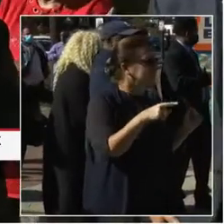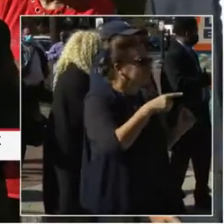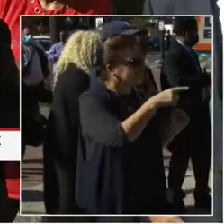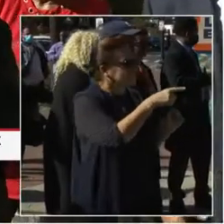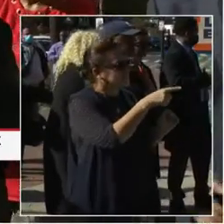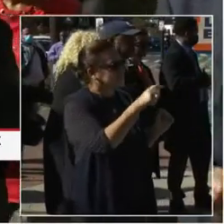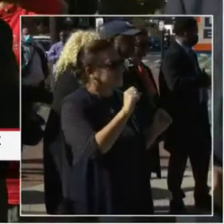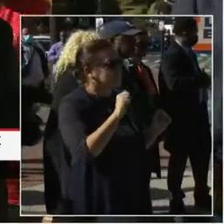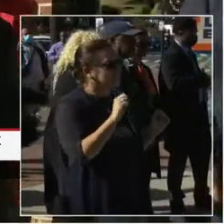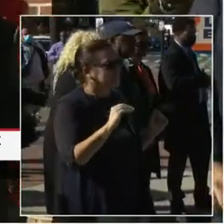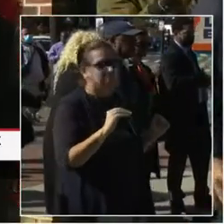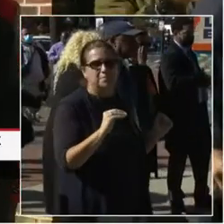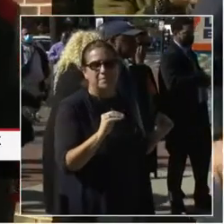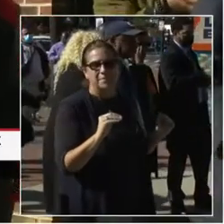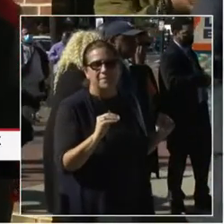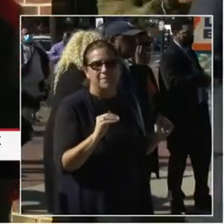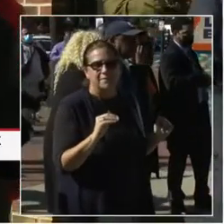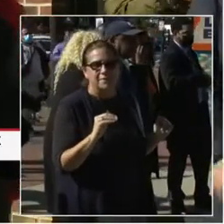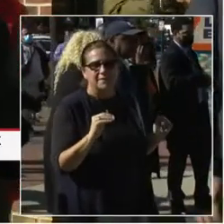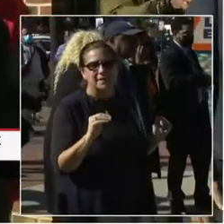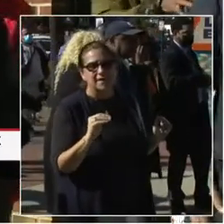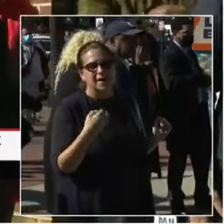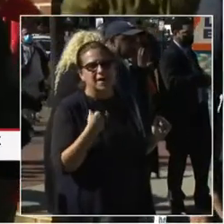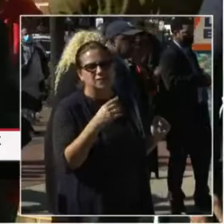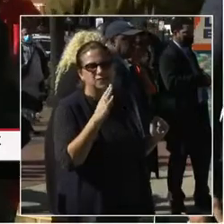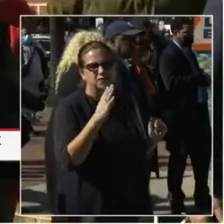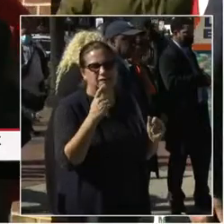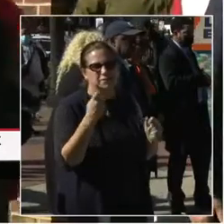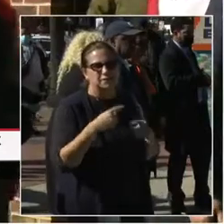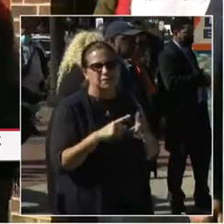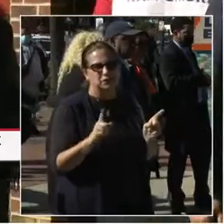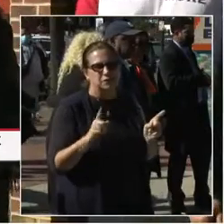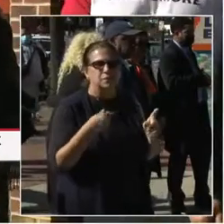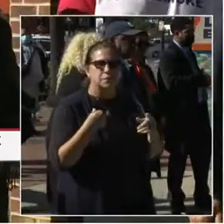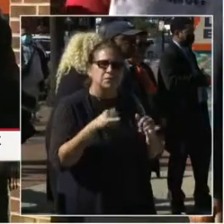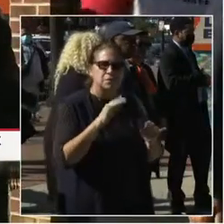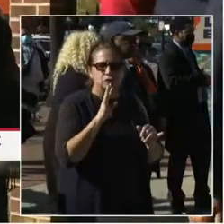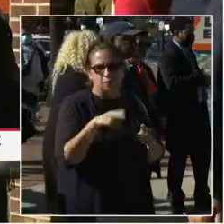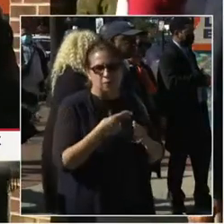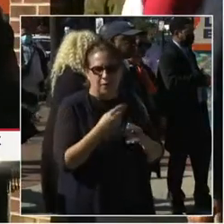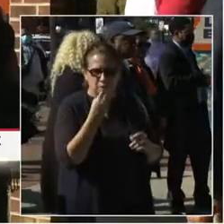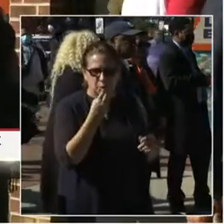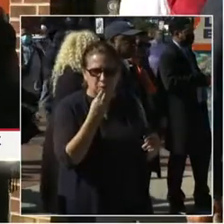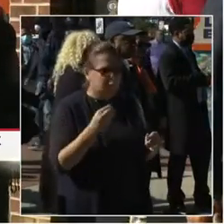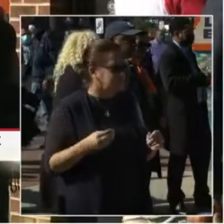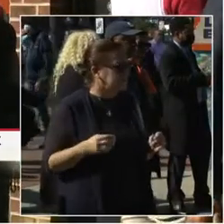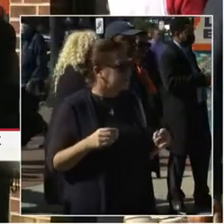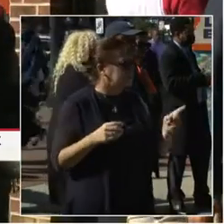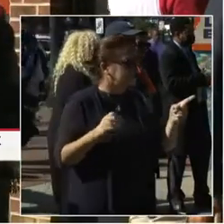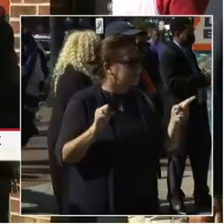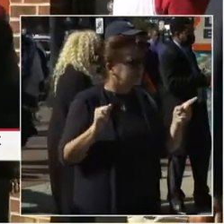Sort of off topic, actually, really. It's about food, though. The Captain